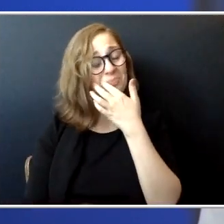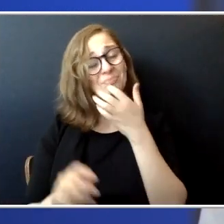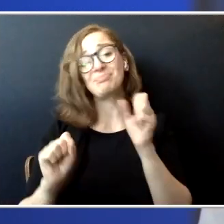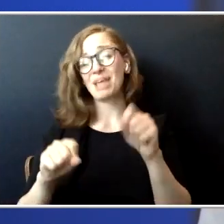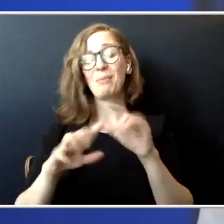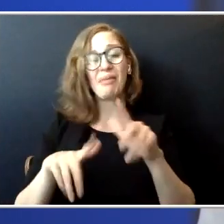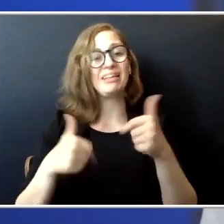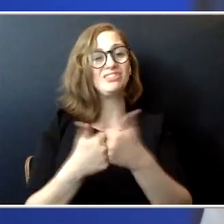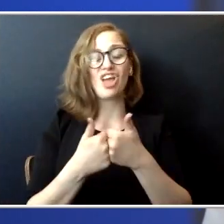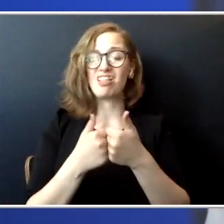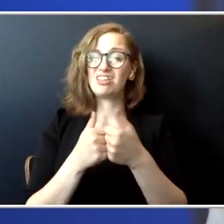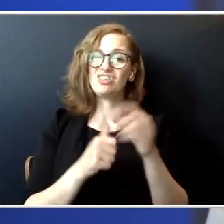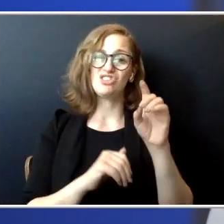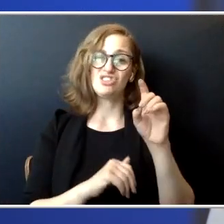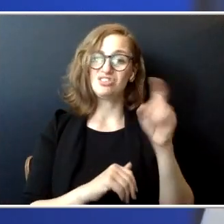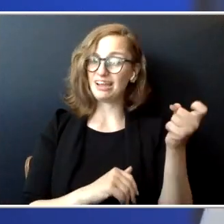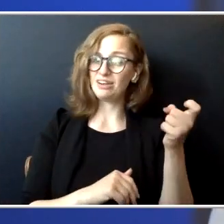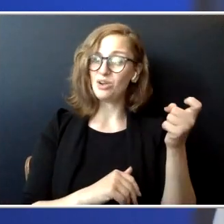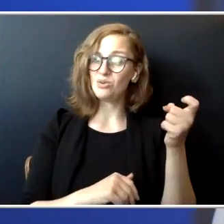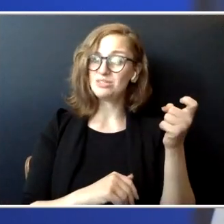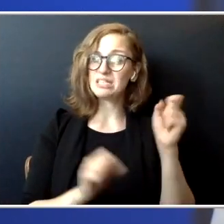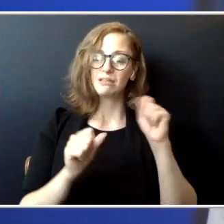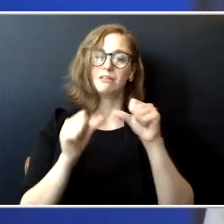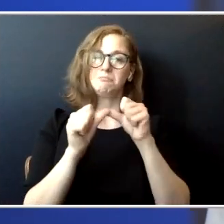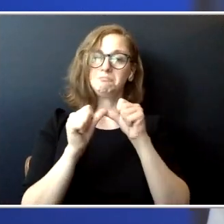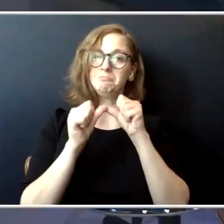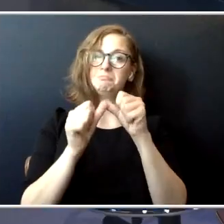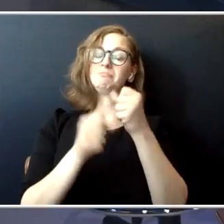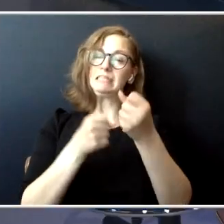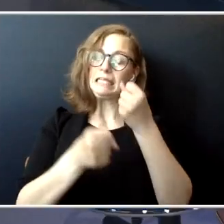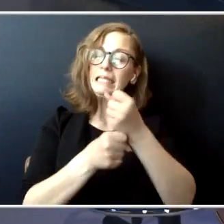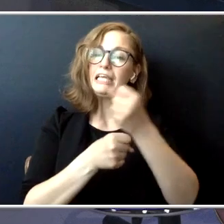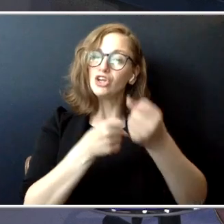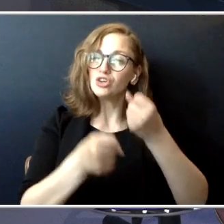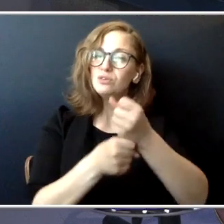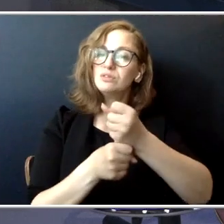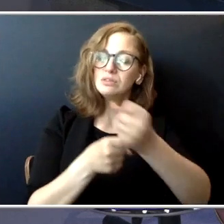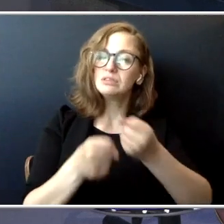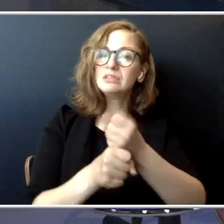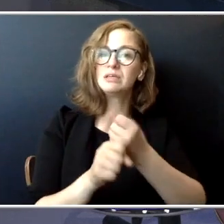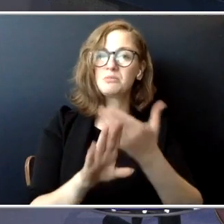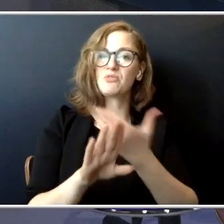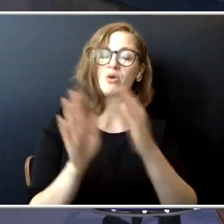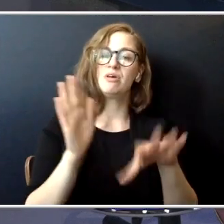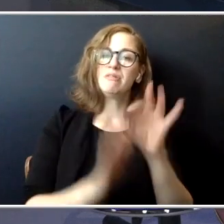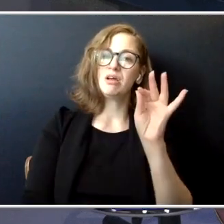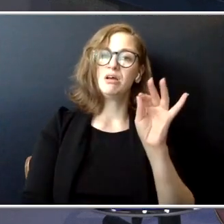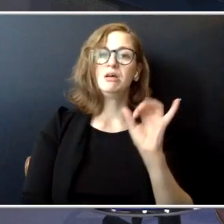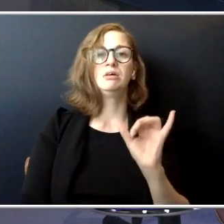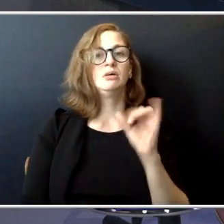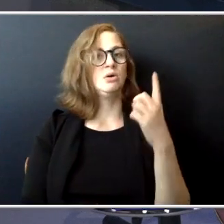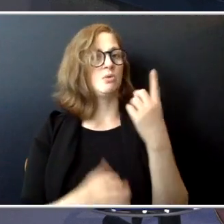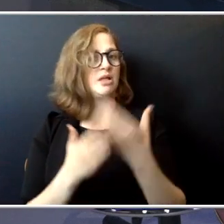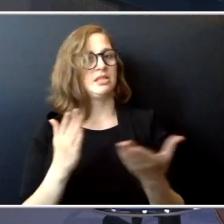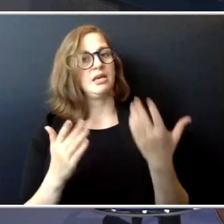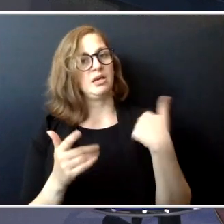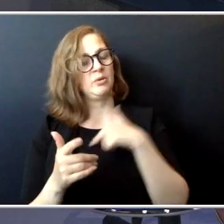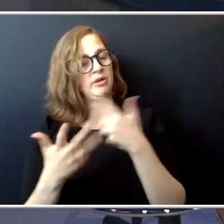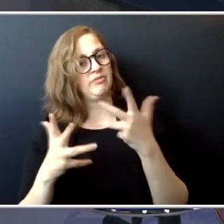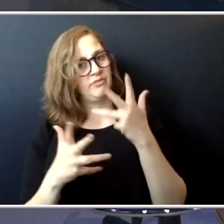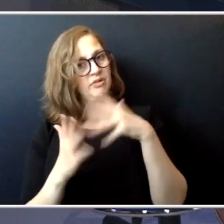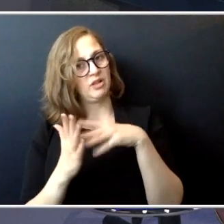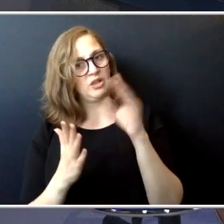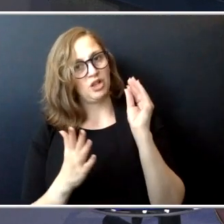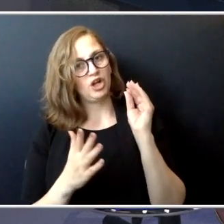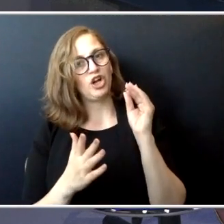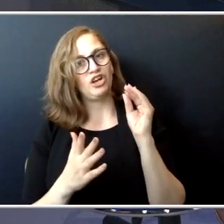for years before anybody really puts the pieces together. Man, and one thing we've learned from talking to our doctors is do not attribute it just to